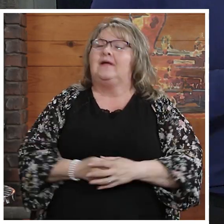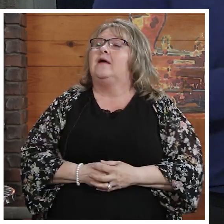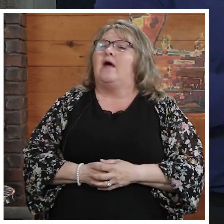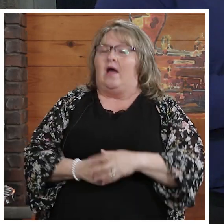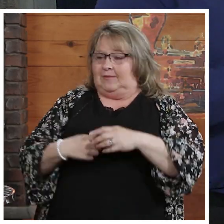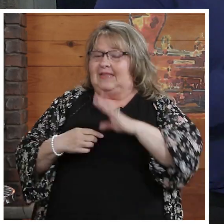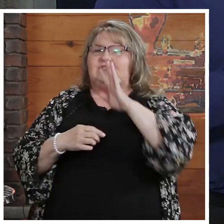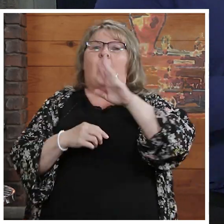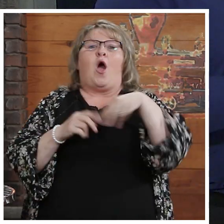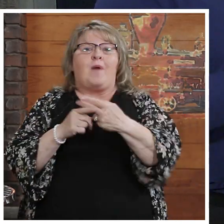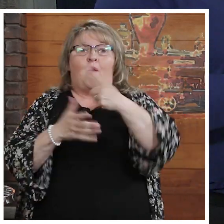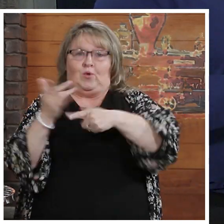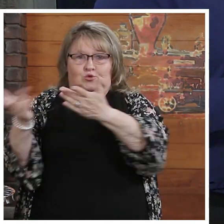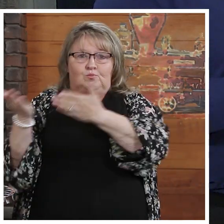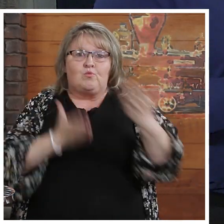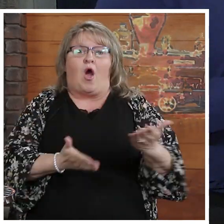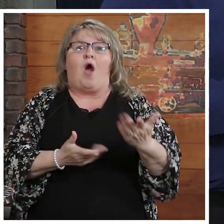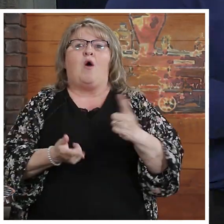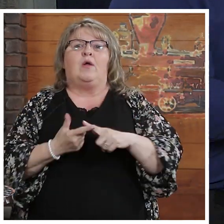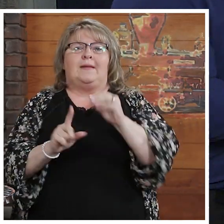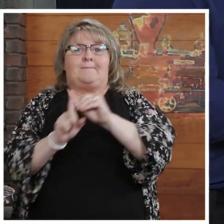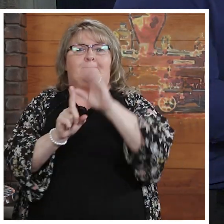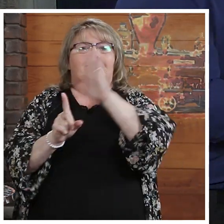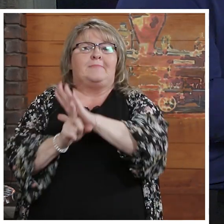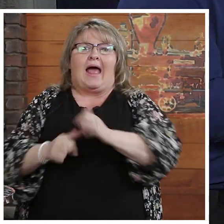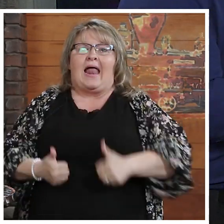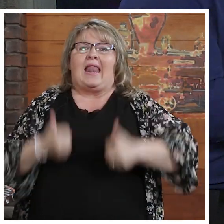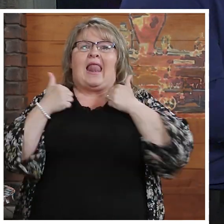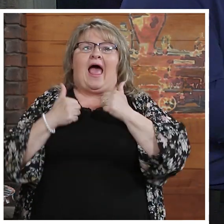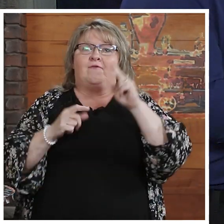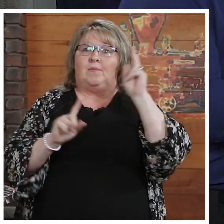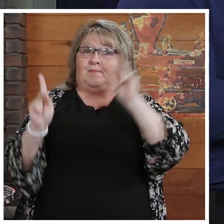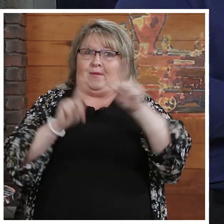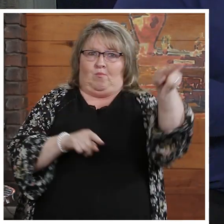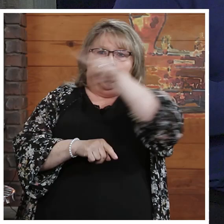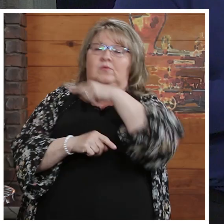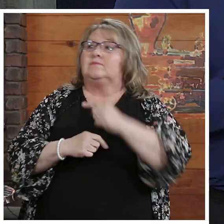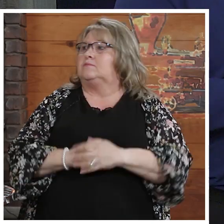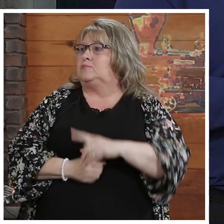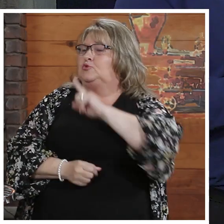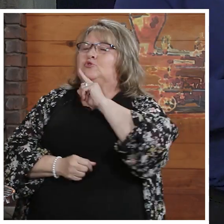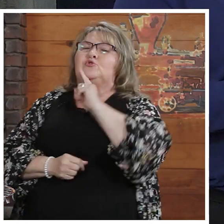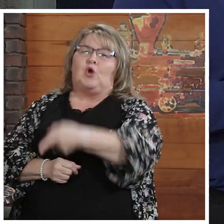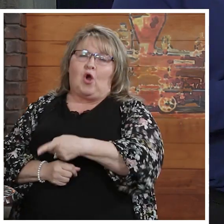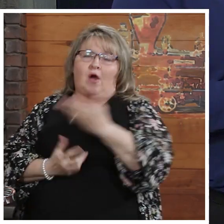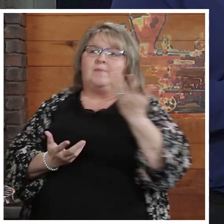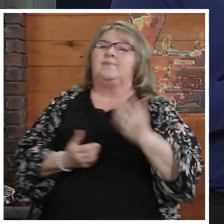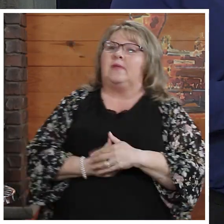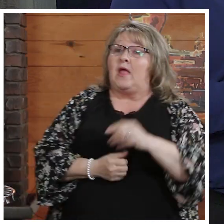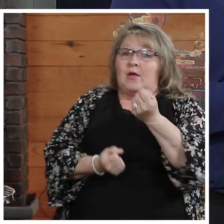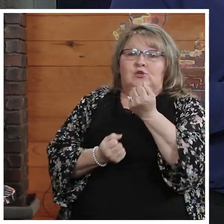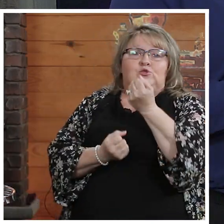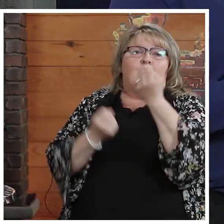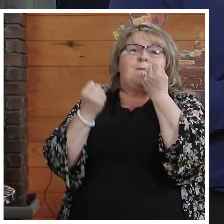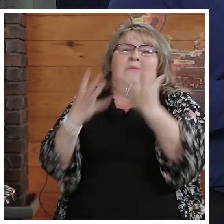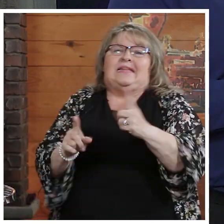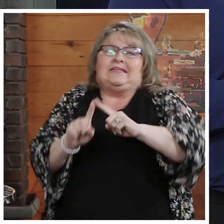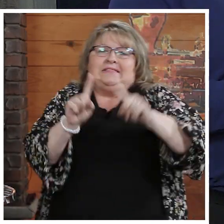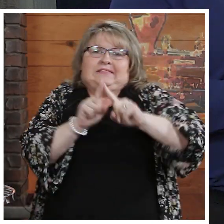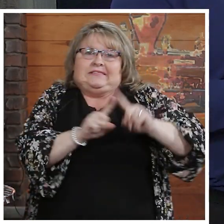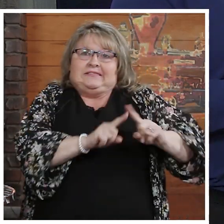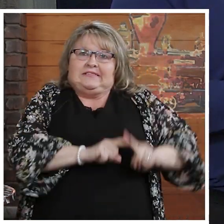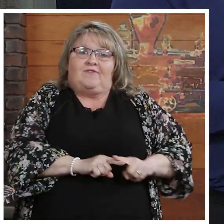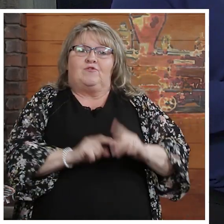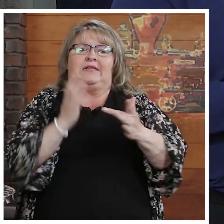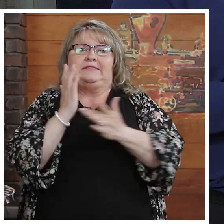you've brought and how this impacts the lives of our viewers at home. Sure. So there are so many different techie